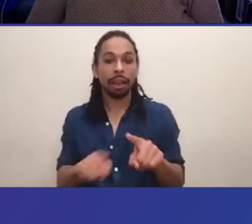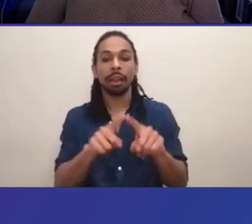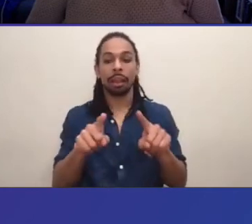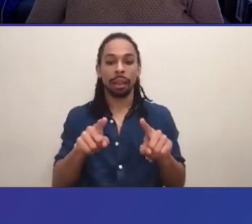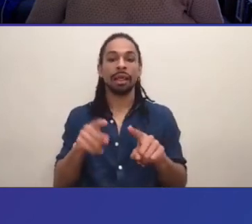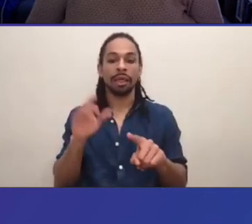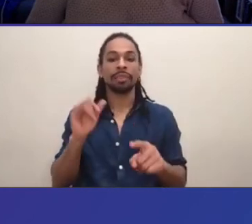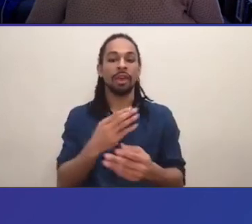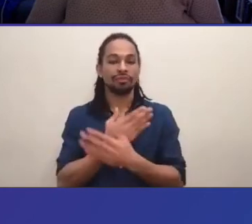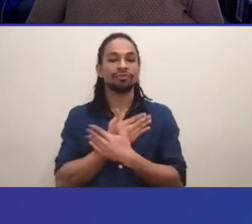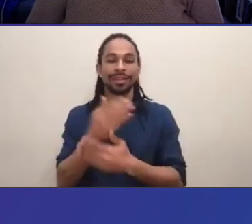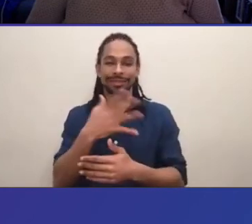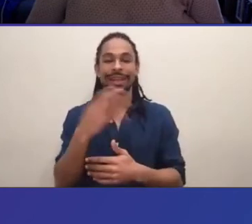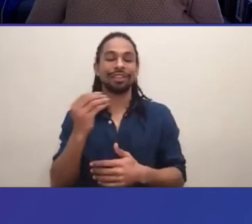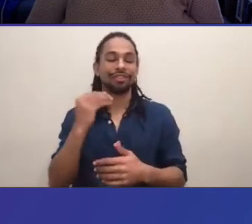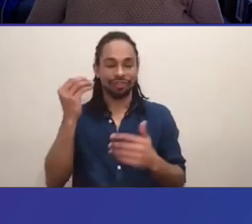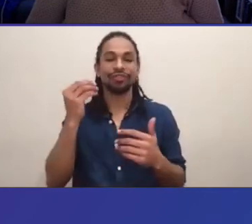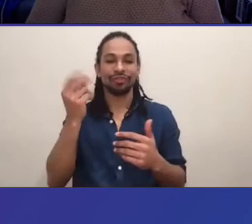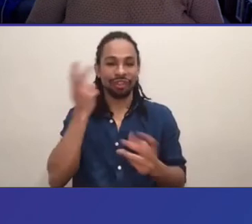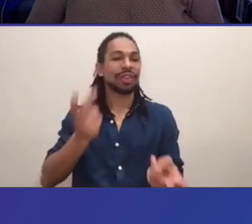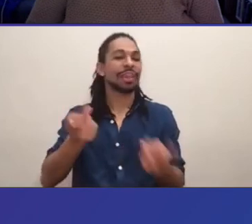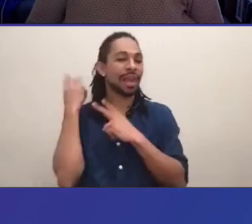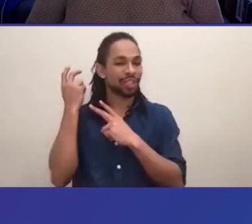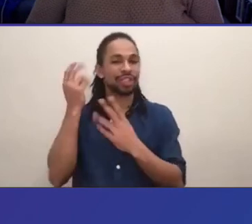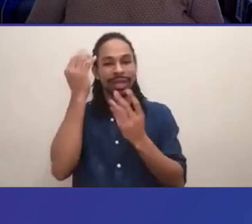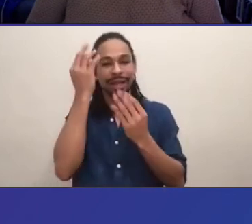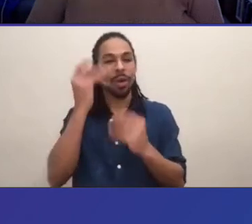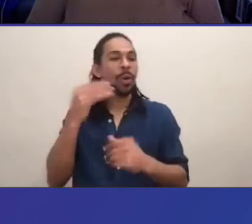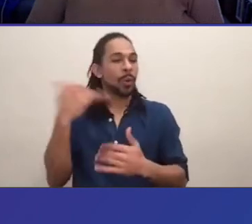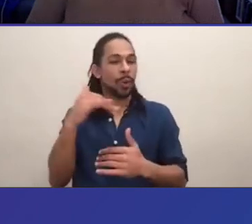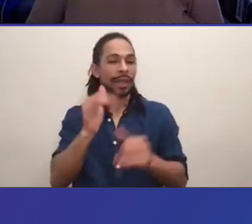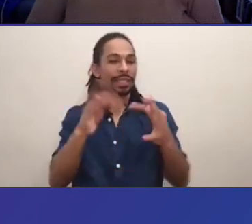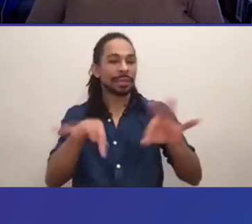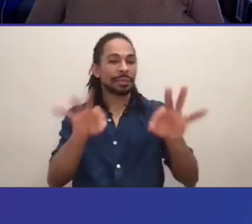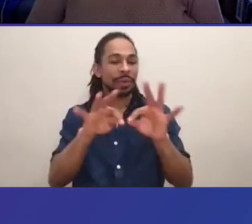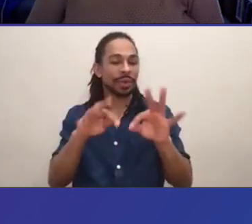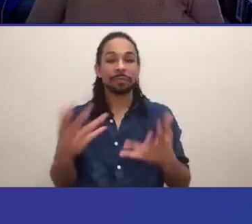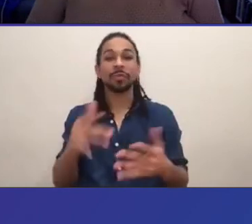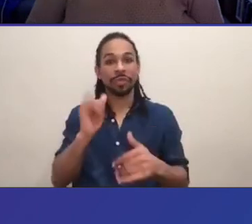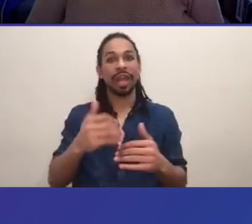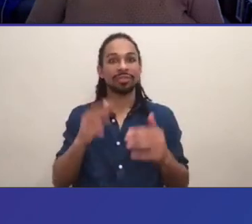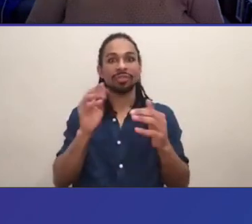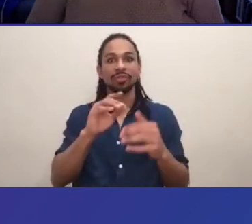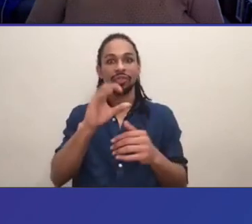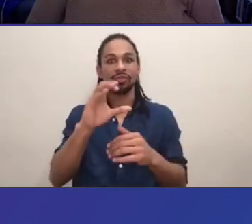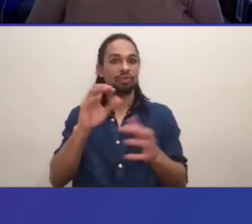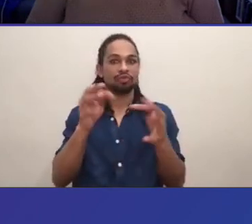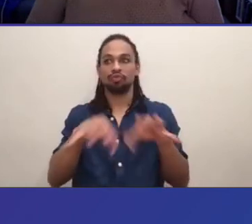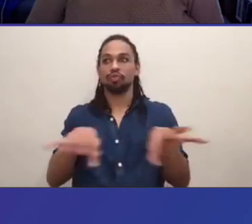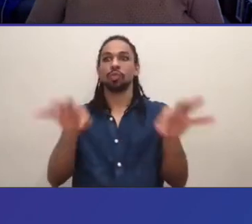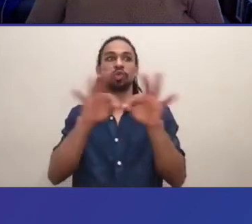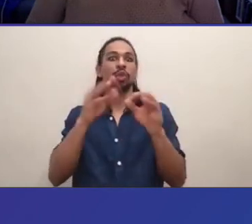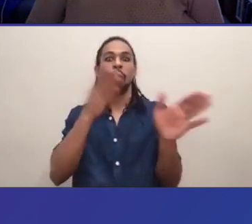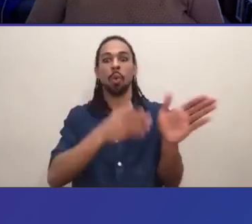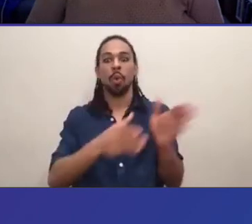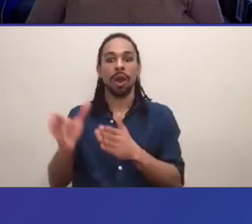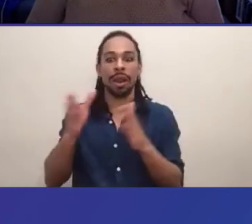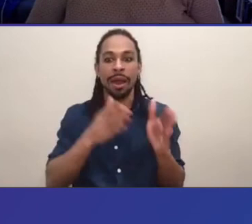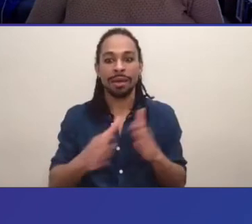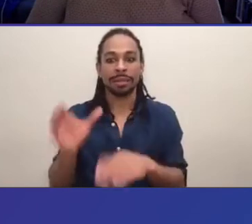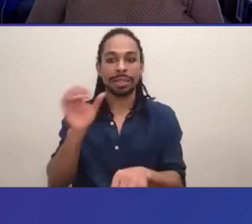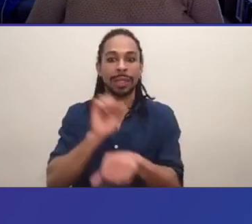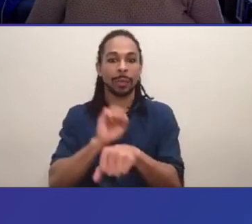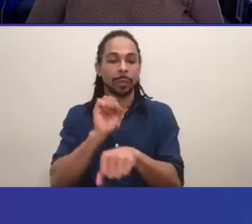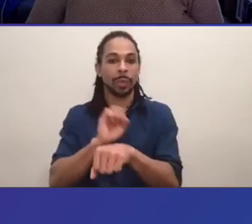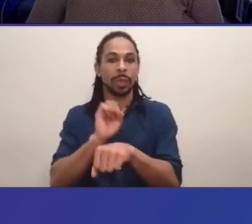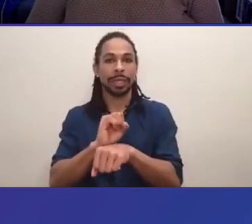then this critical, crucial organizing work is critical and crucial and immediate, because